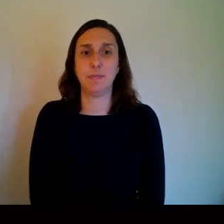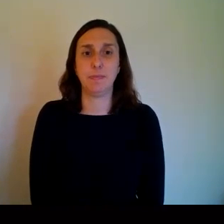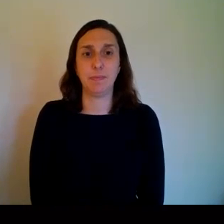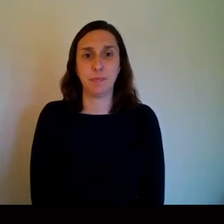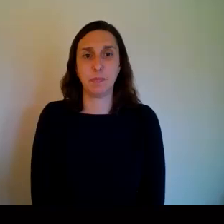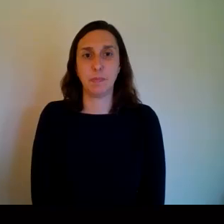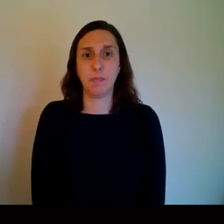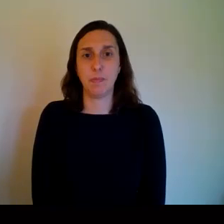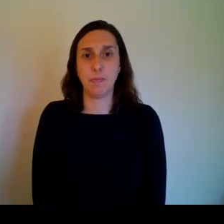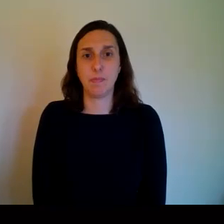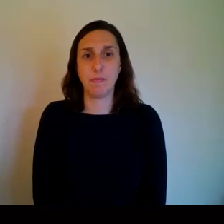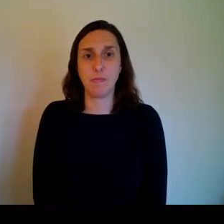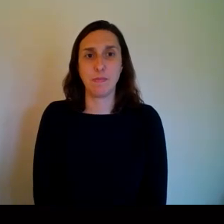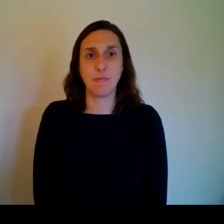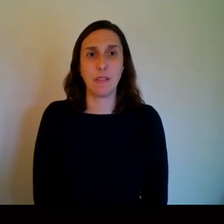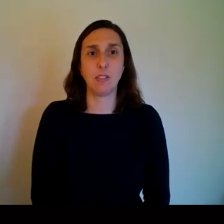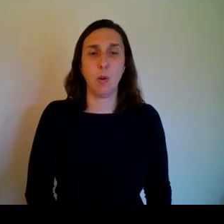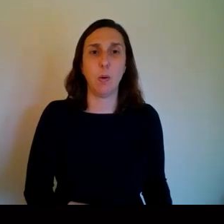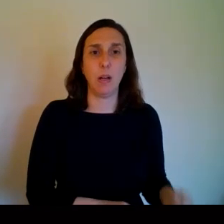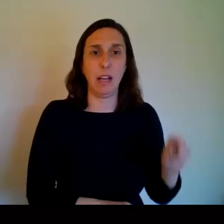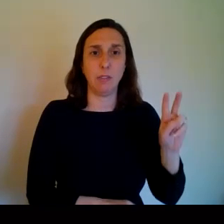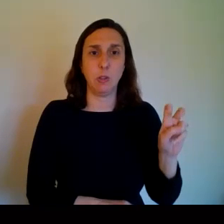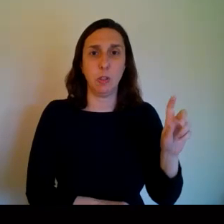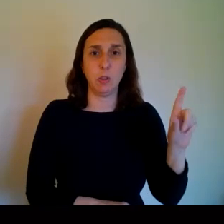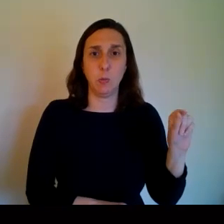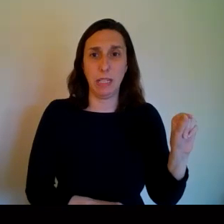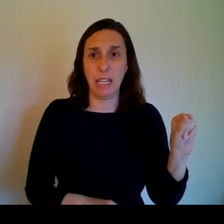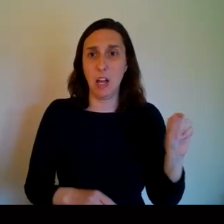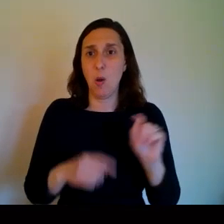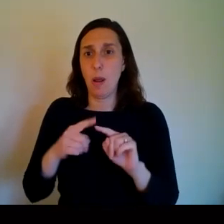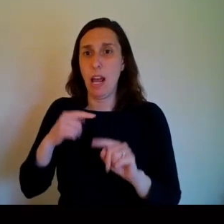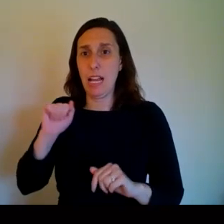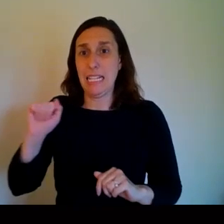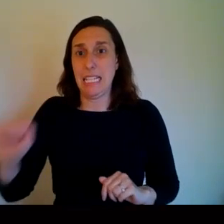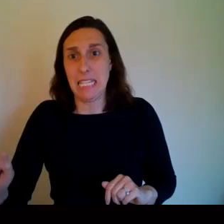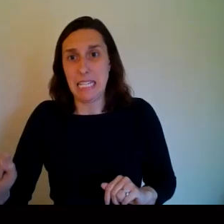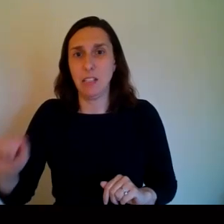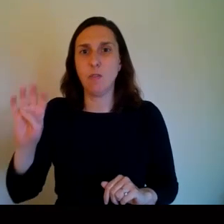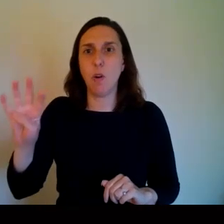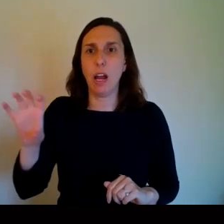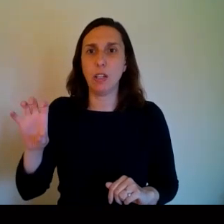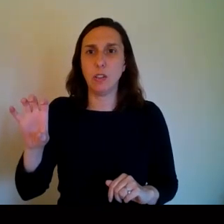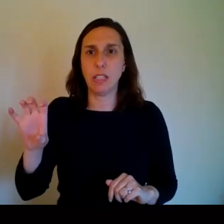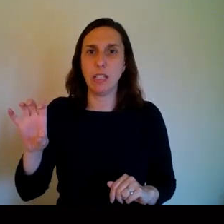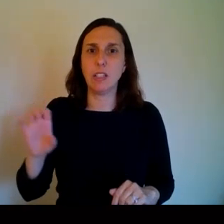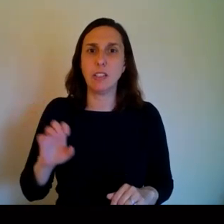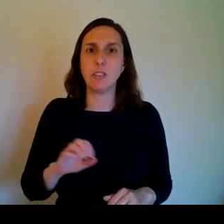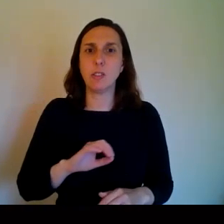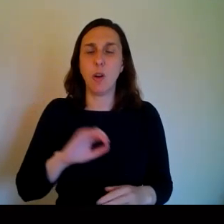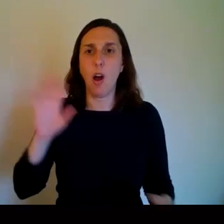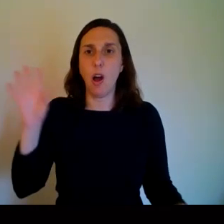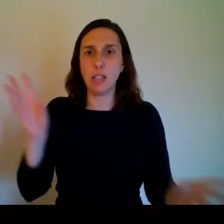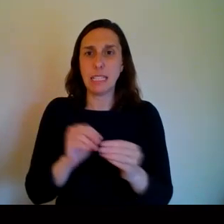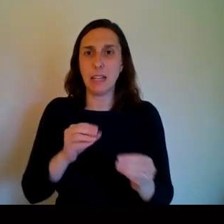apply the brakes, that's my reaction, and it takes 400. So altogether, my stopping